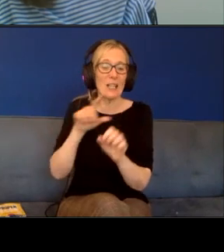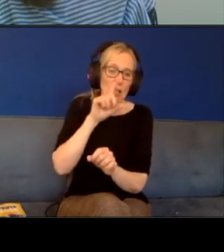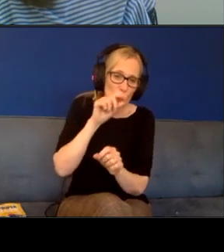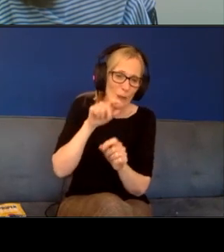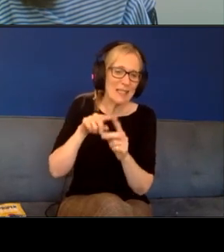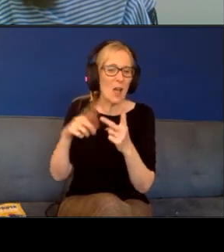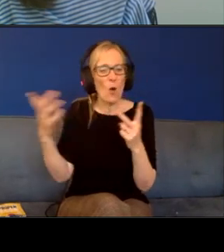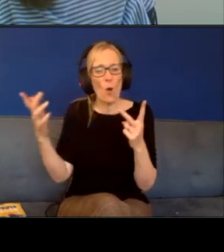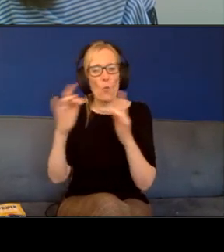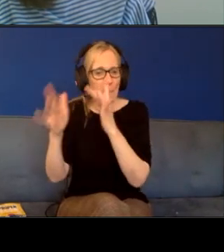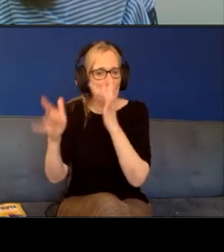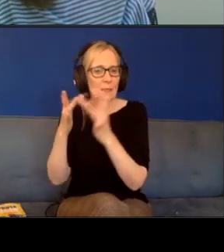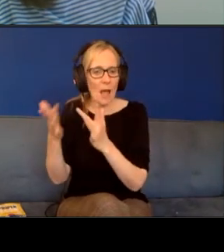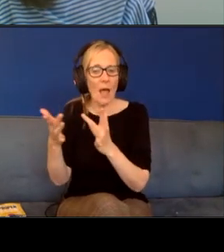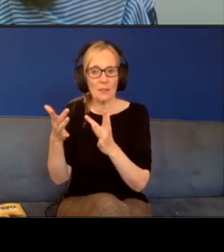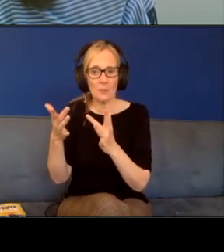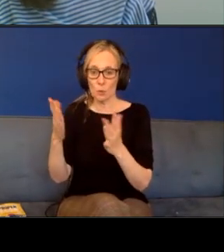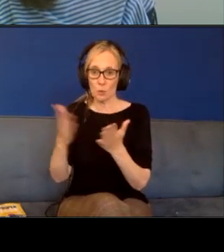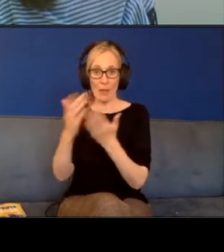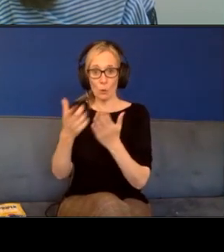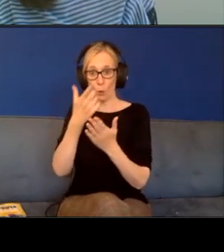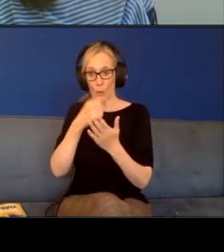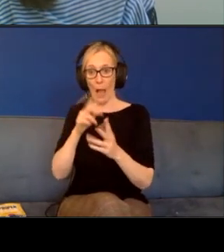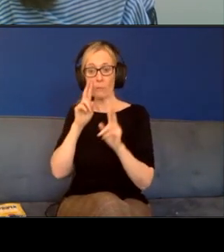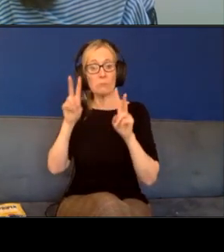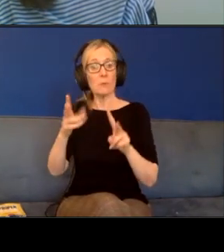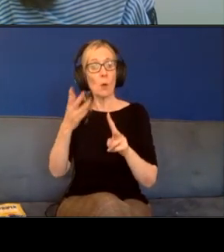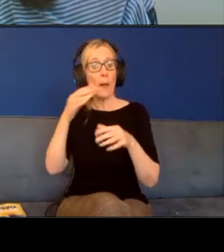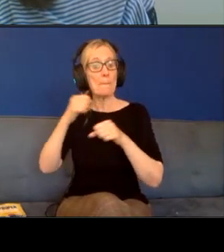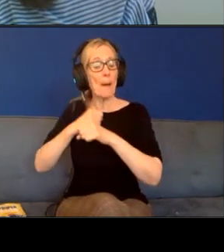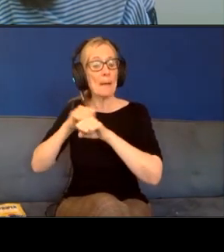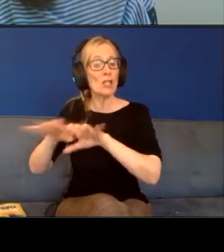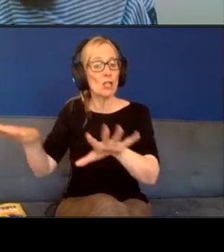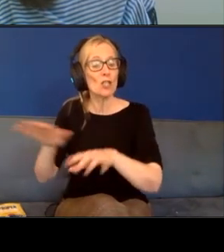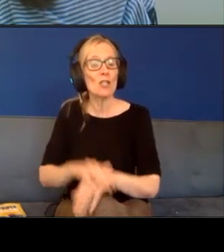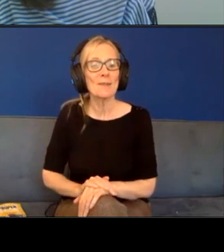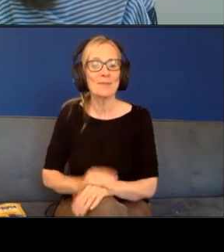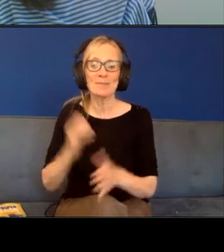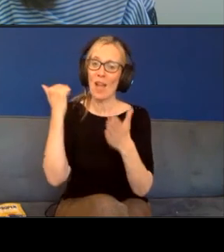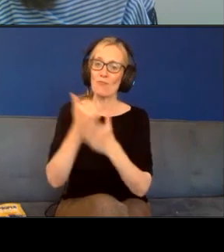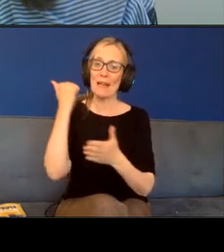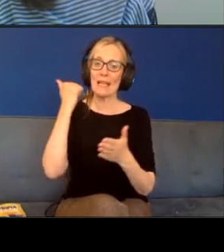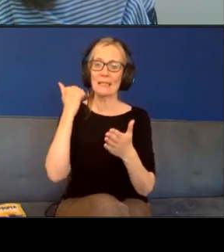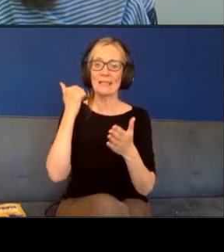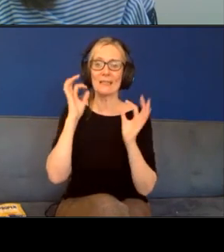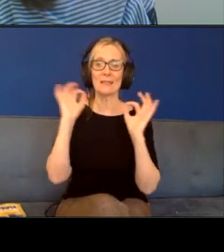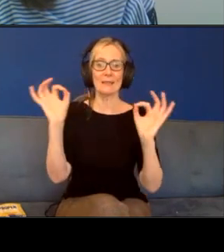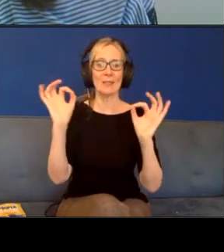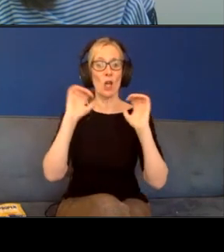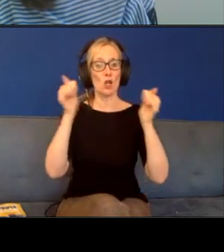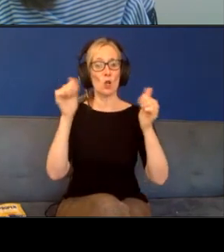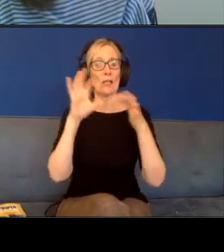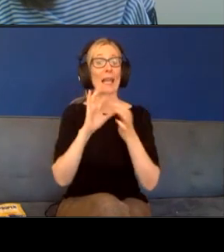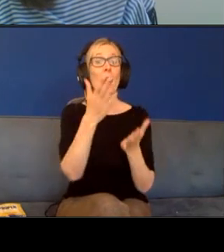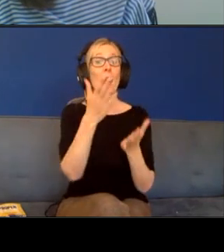and their website, to make sure that you have access to the full research report. Brilliant, fantastic. Good links,